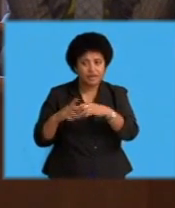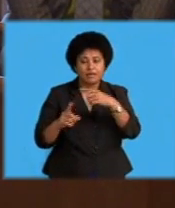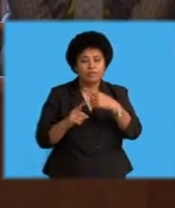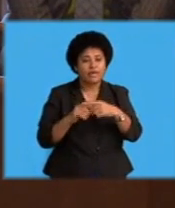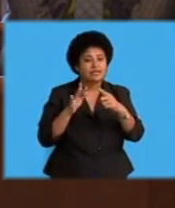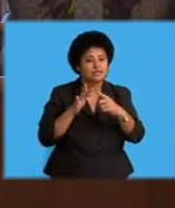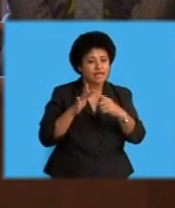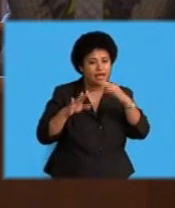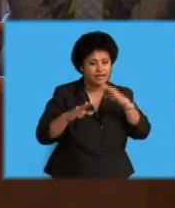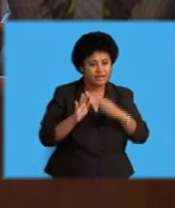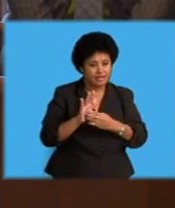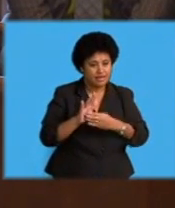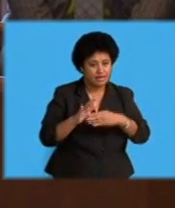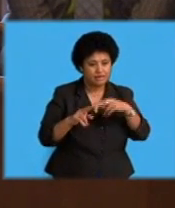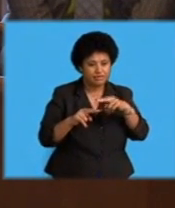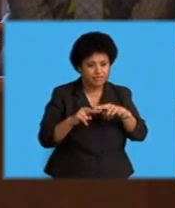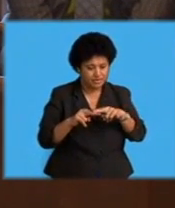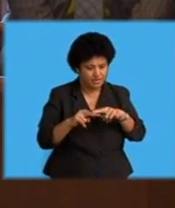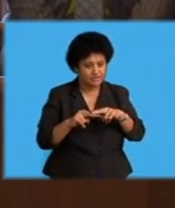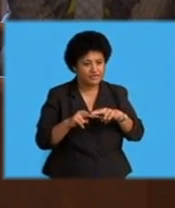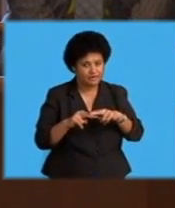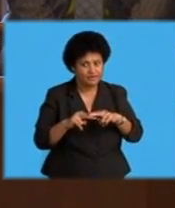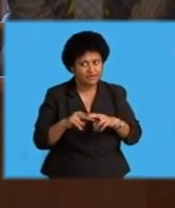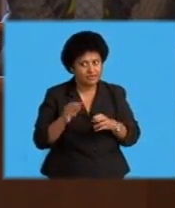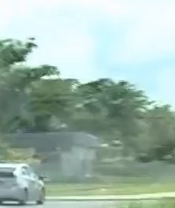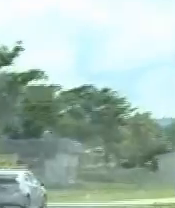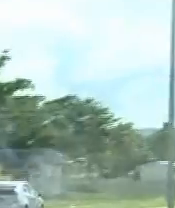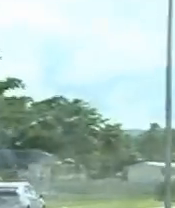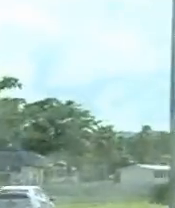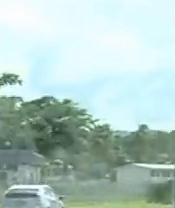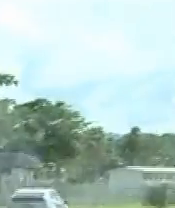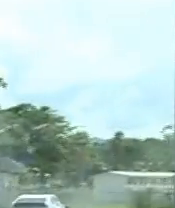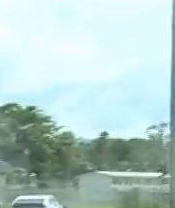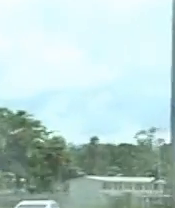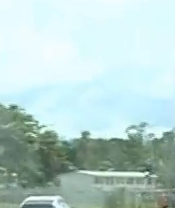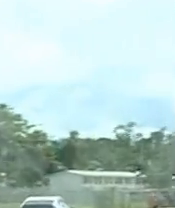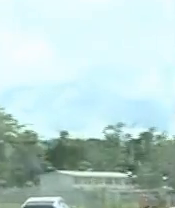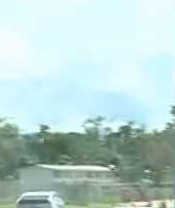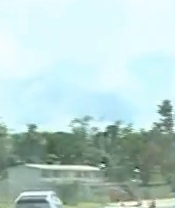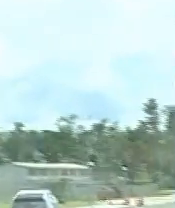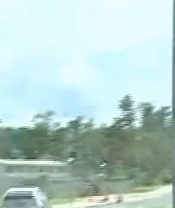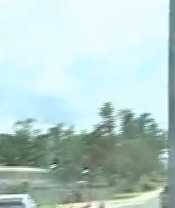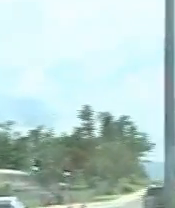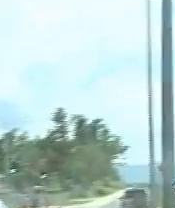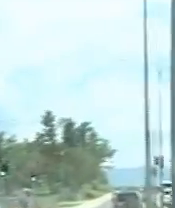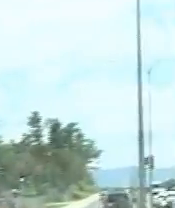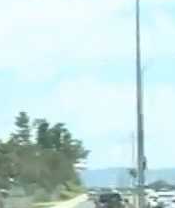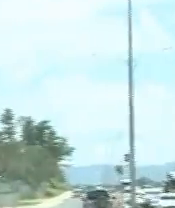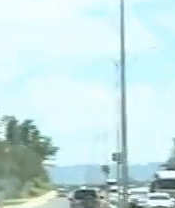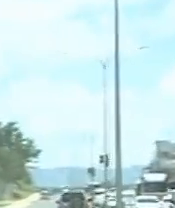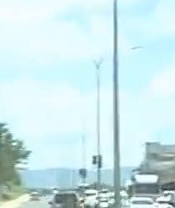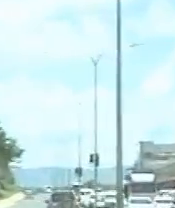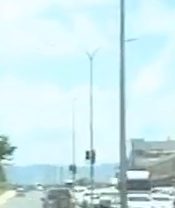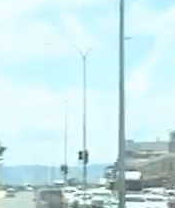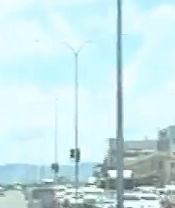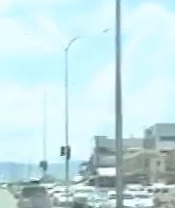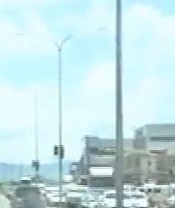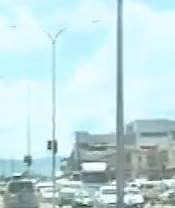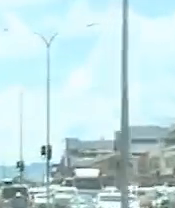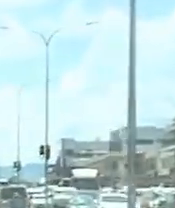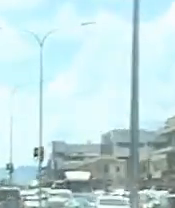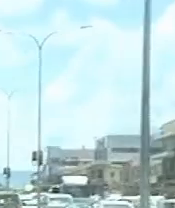calls on the economies of individual countries in such a public manner. Sayed Kayum also says in order to have a strong footing